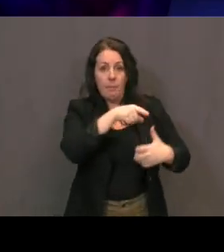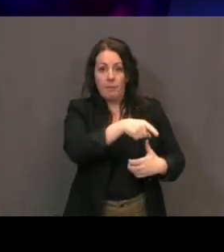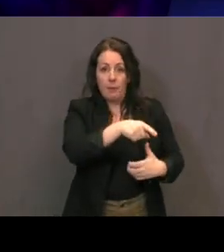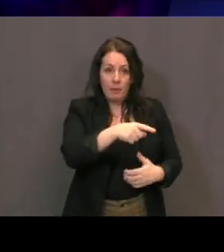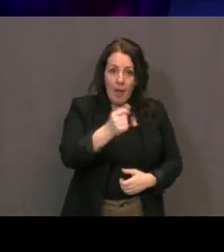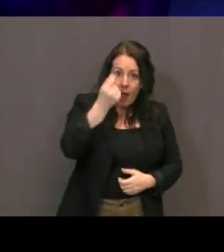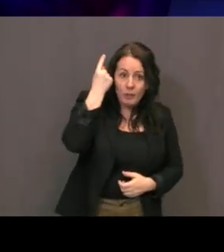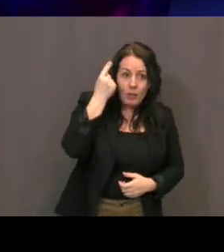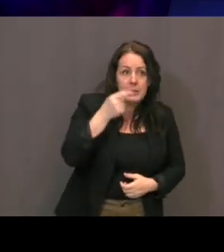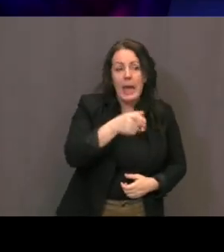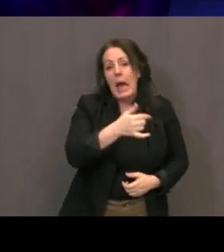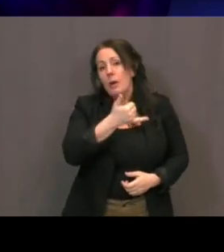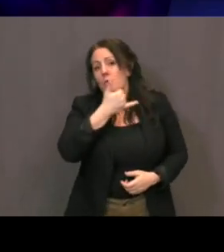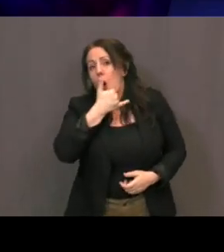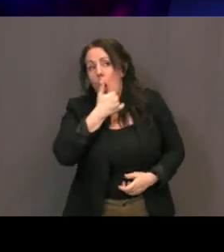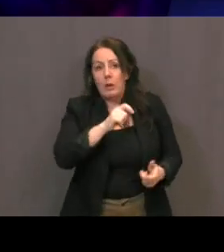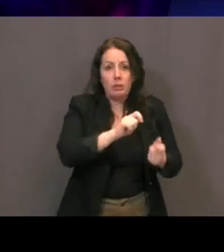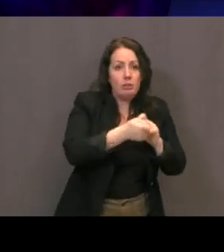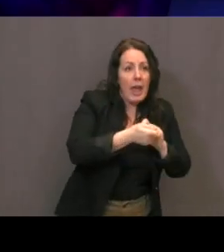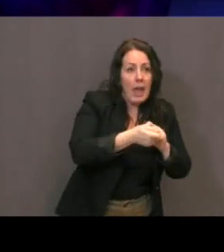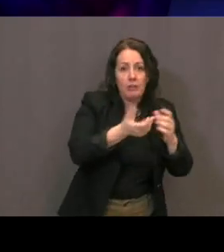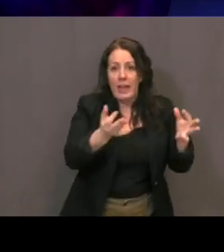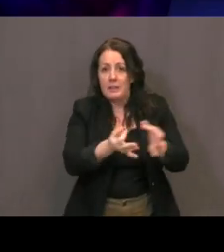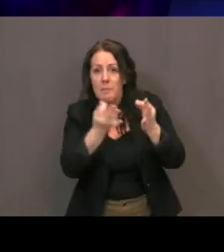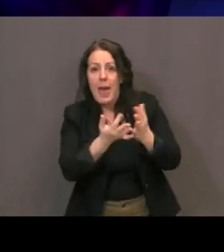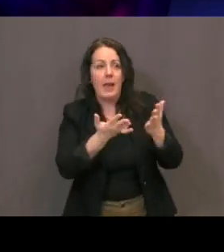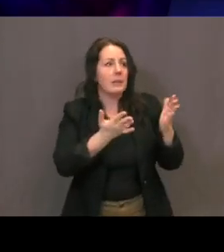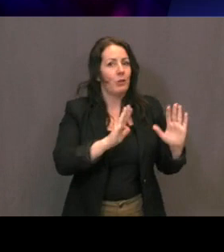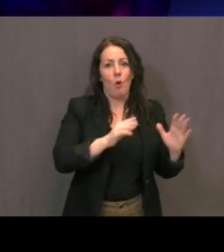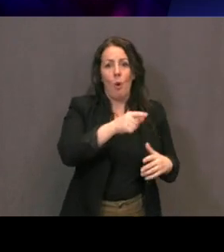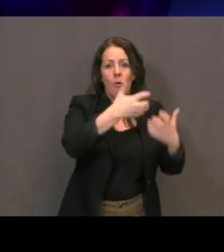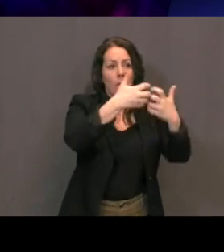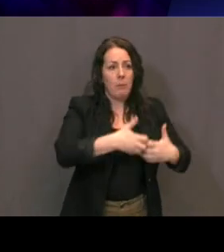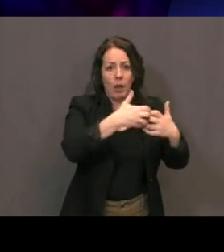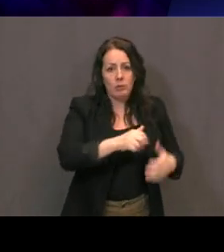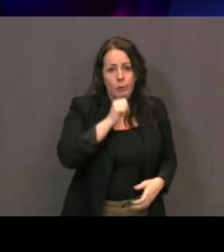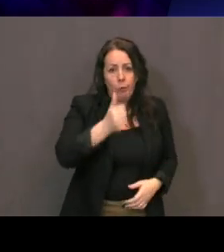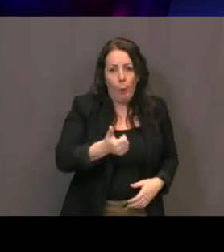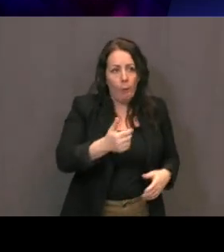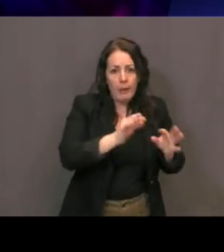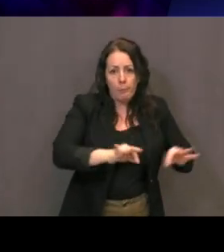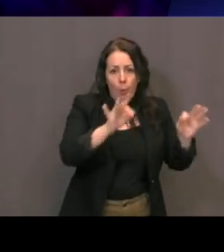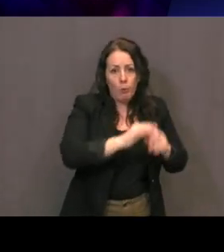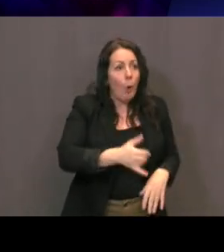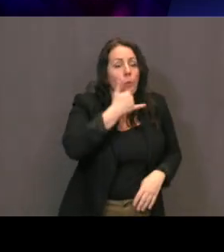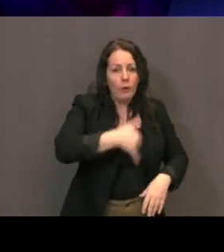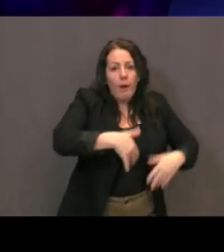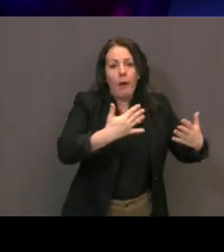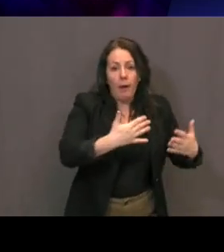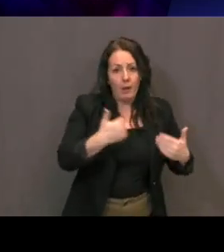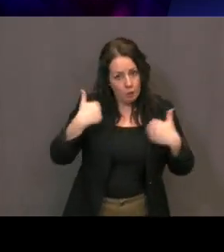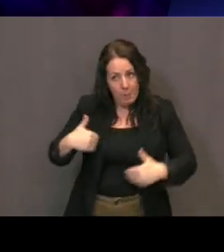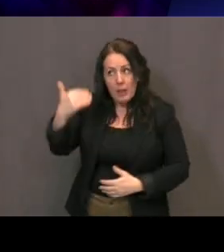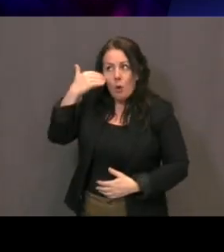mistake like that? Of course, not at all. So just to conclude, there is this ongoing